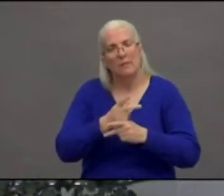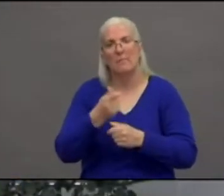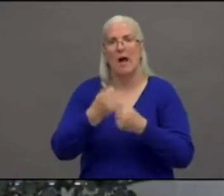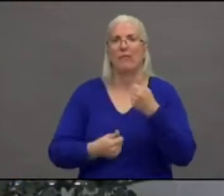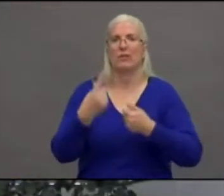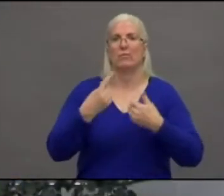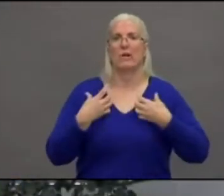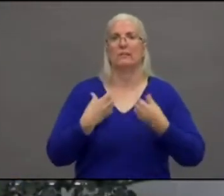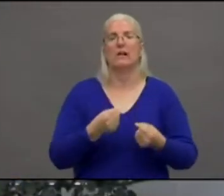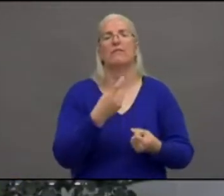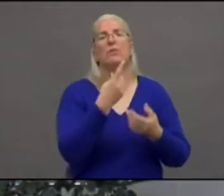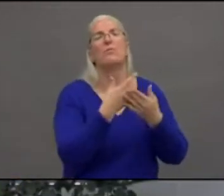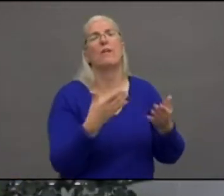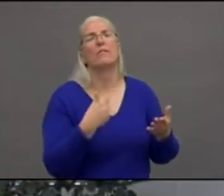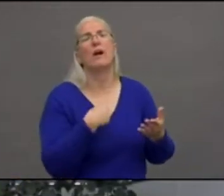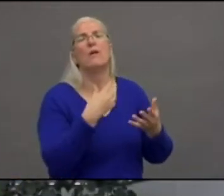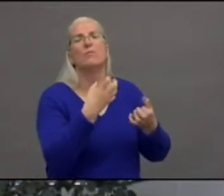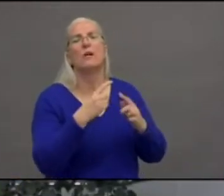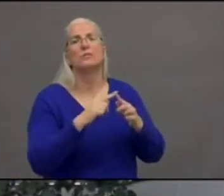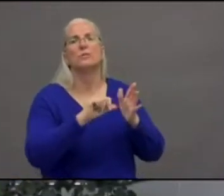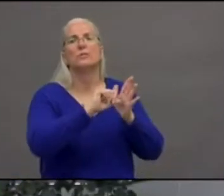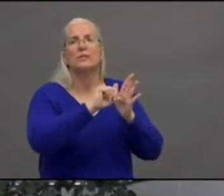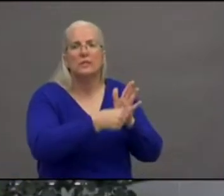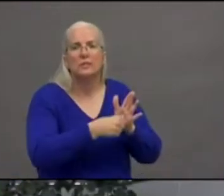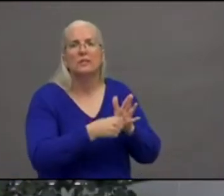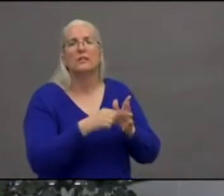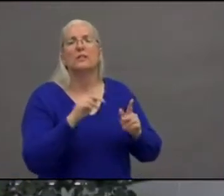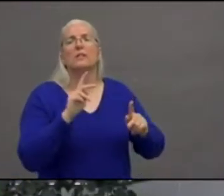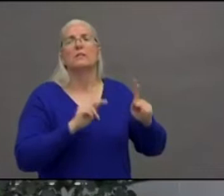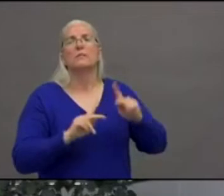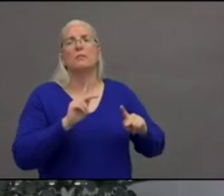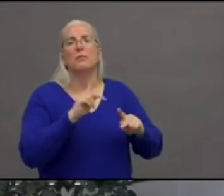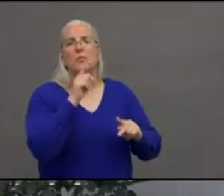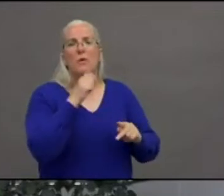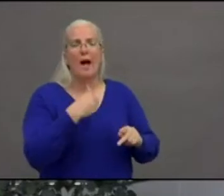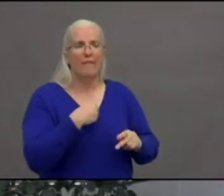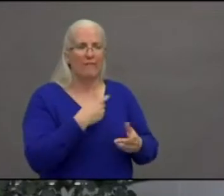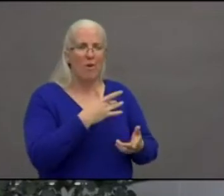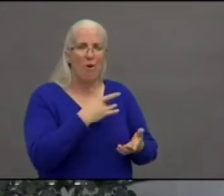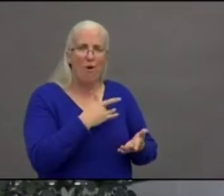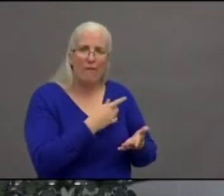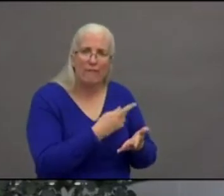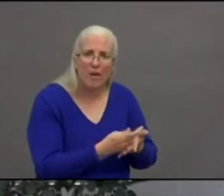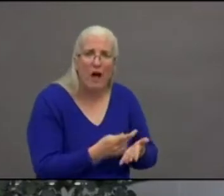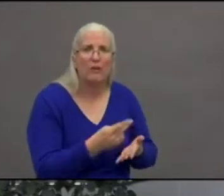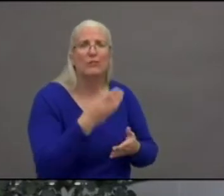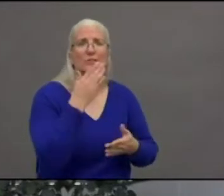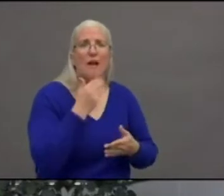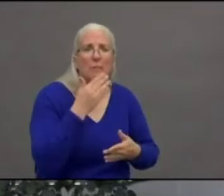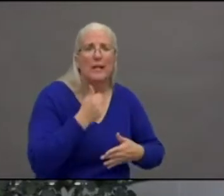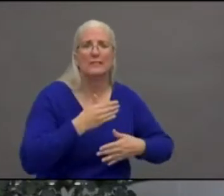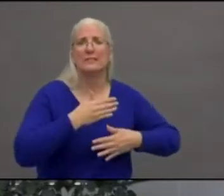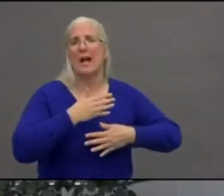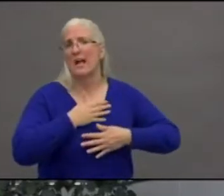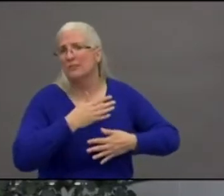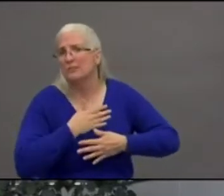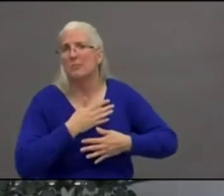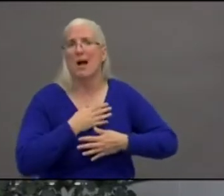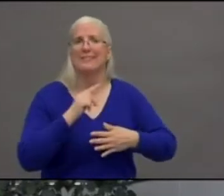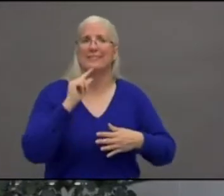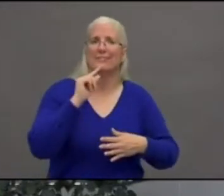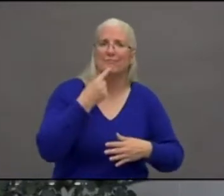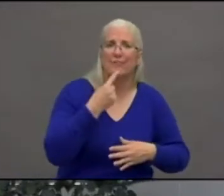have chronic medical diseases, chronic conditions, heart failure, diabetes, asthma, those who need to go even for the